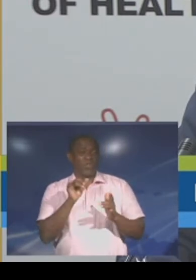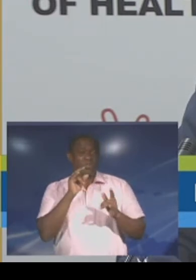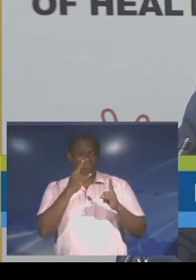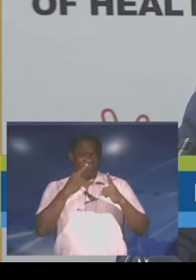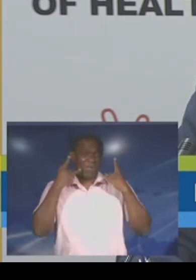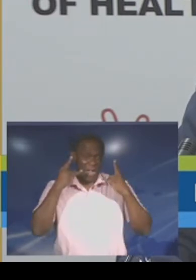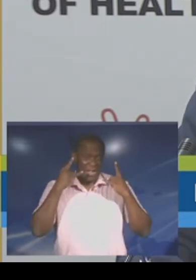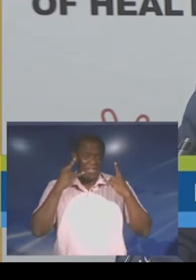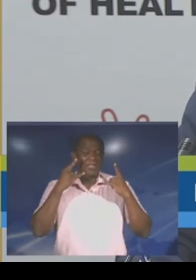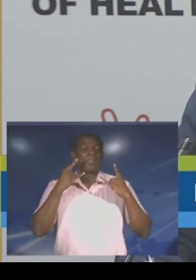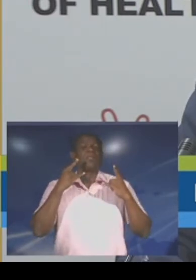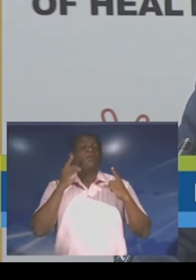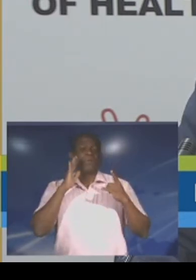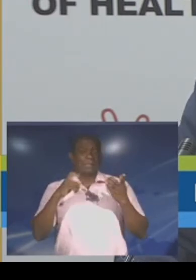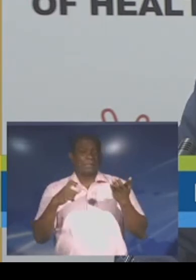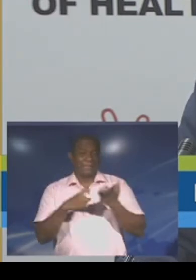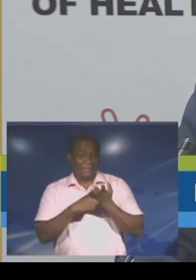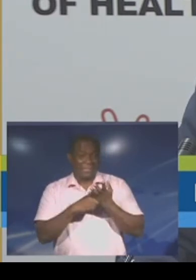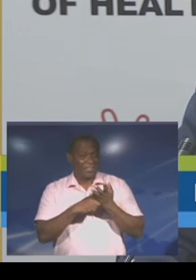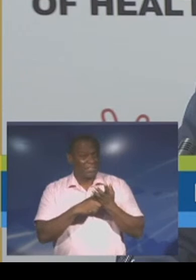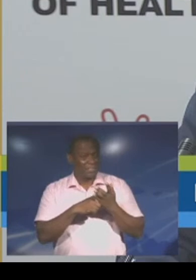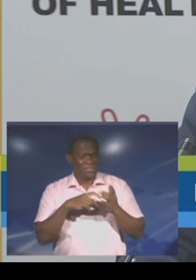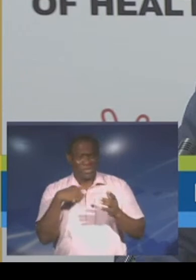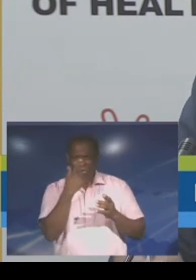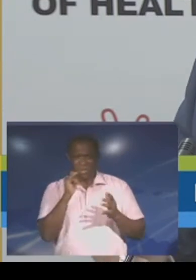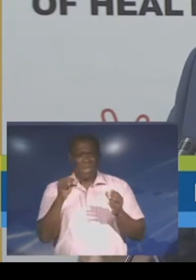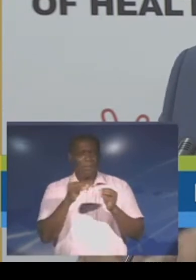targeted mainly for breaches?